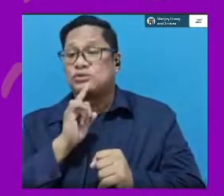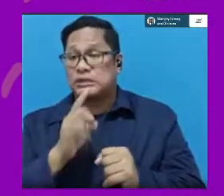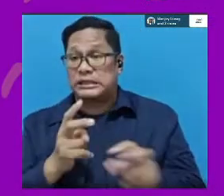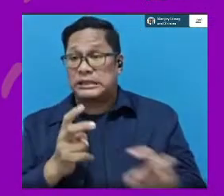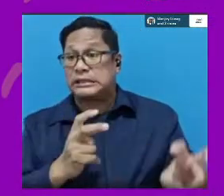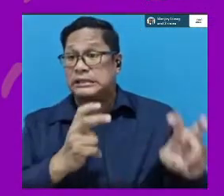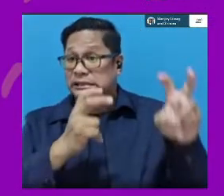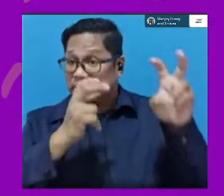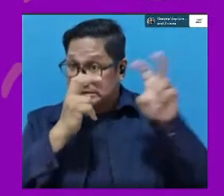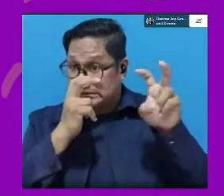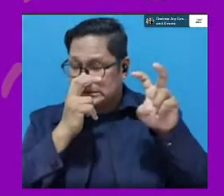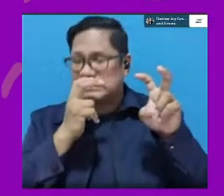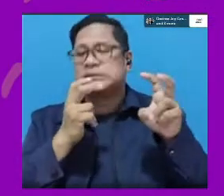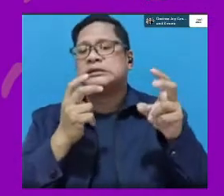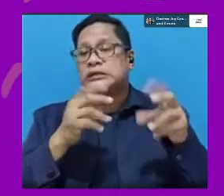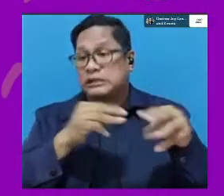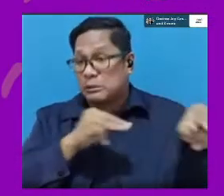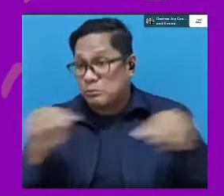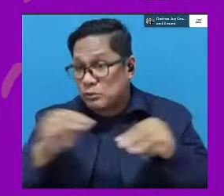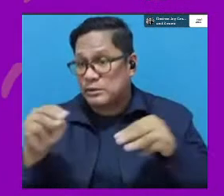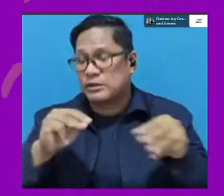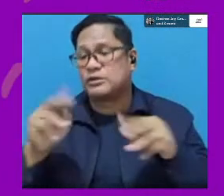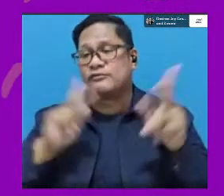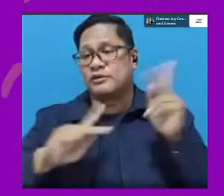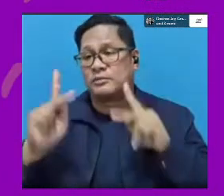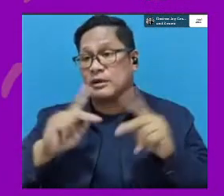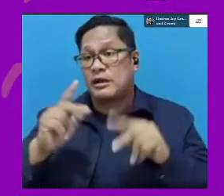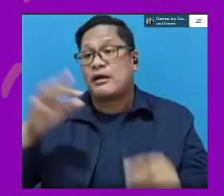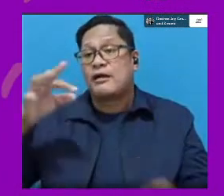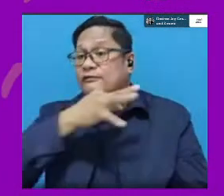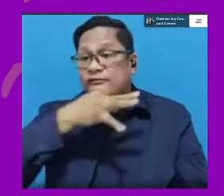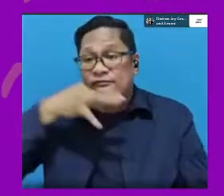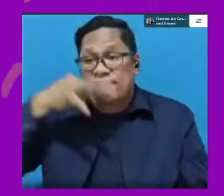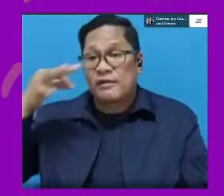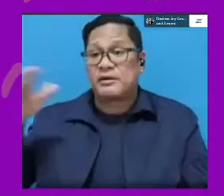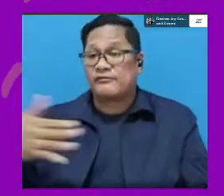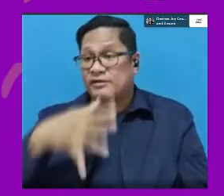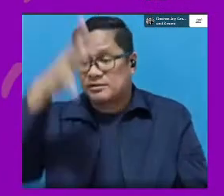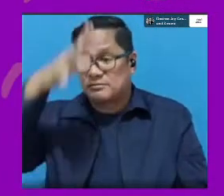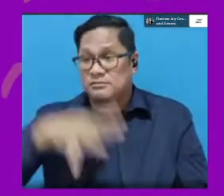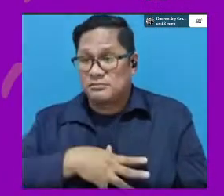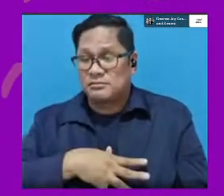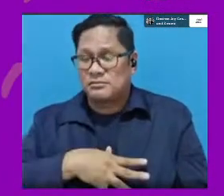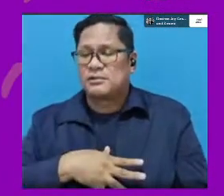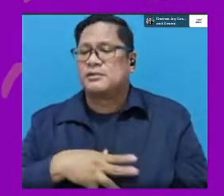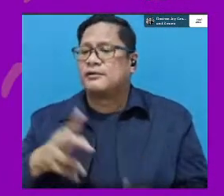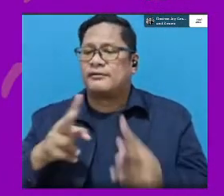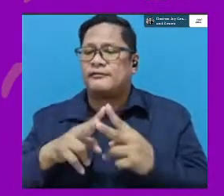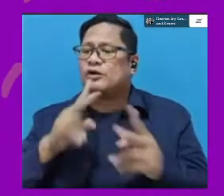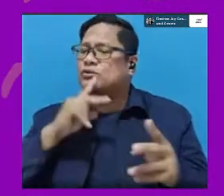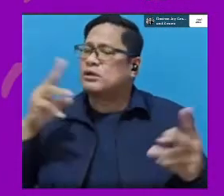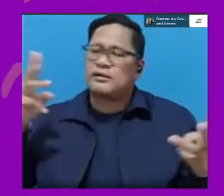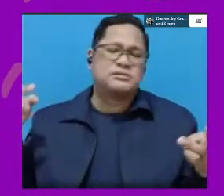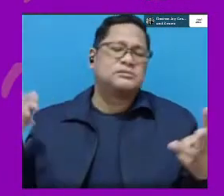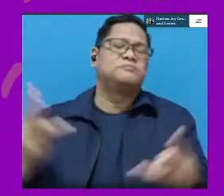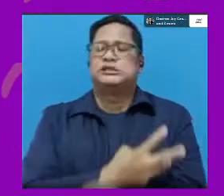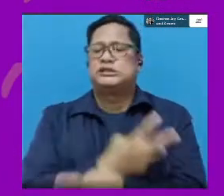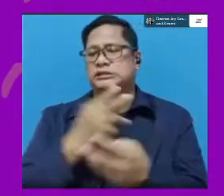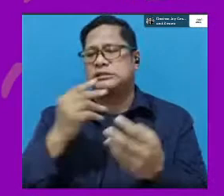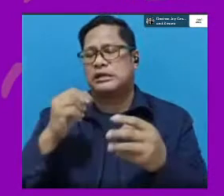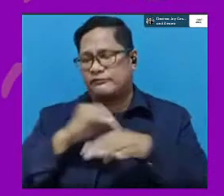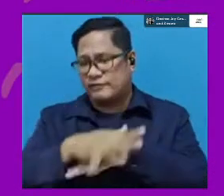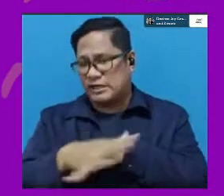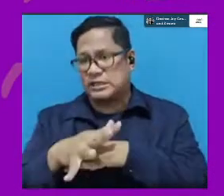people, farmers and fisherfolk, they would be very severely affected by